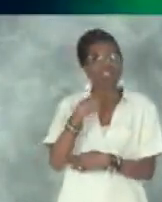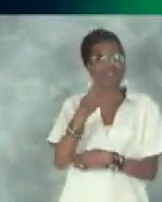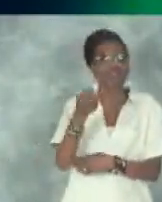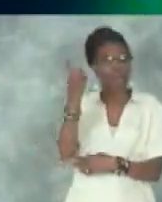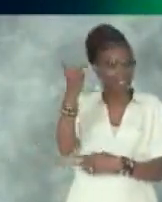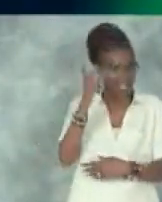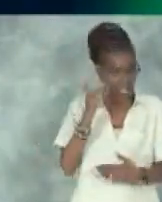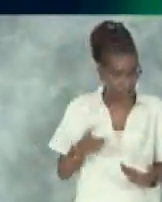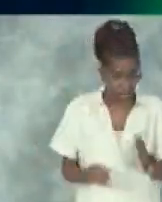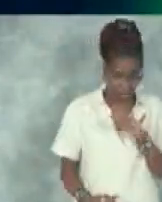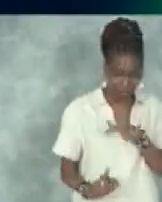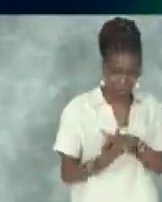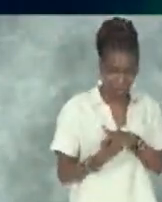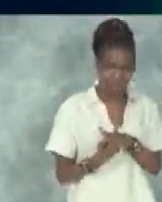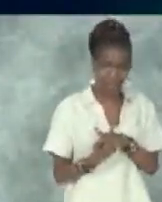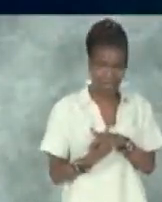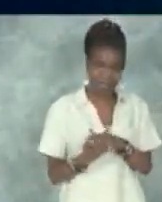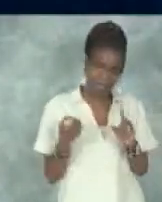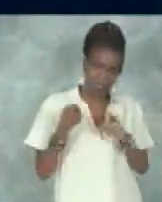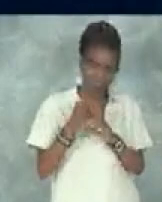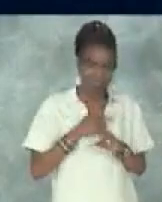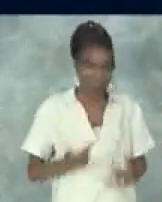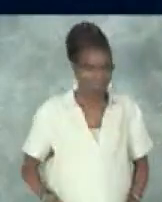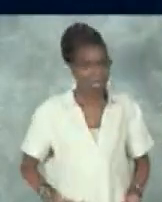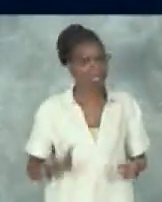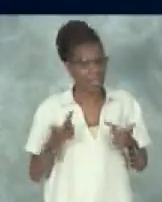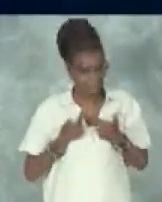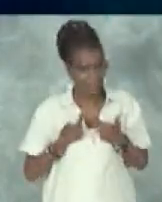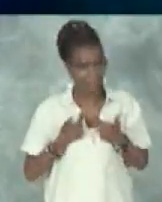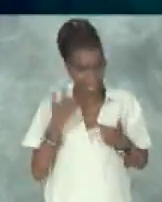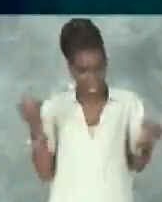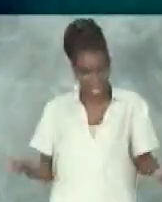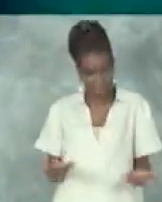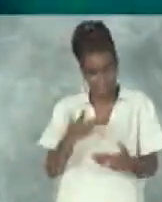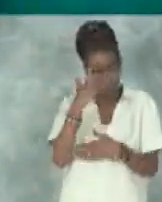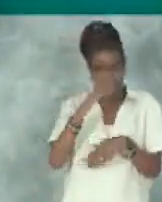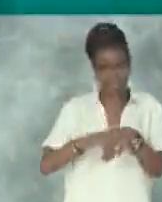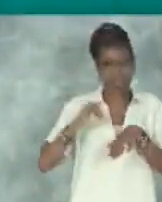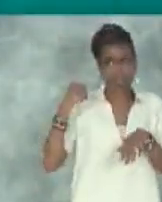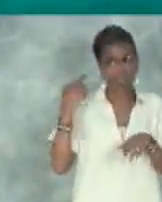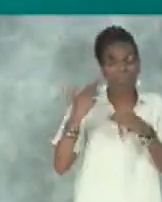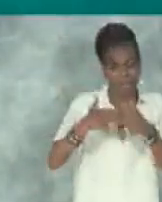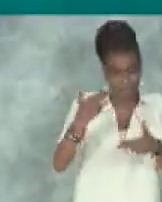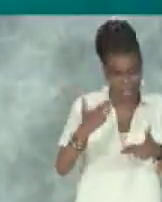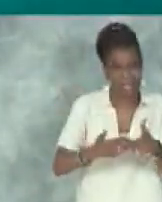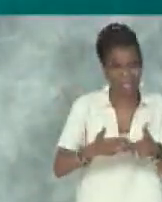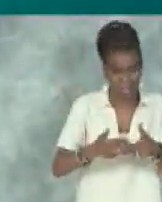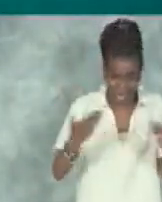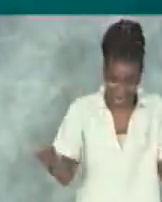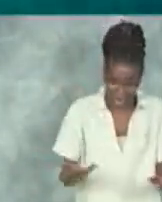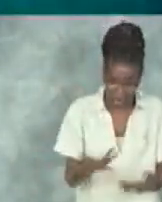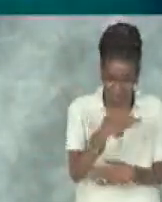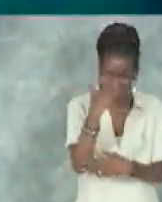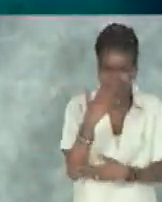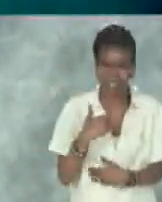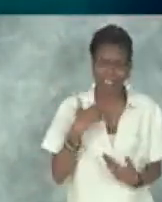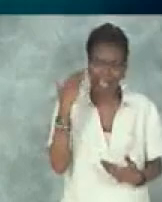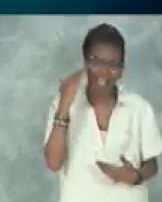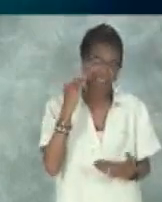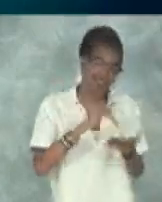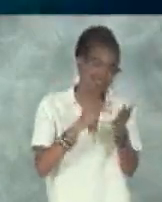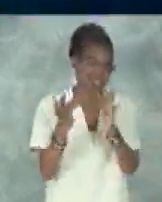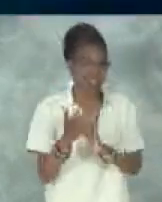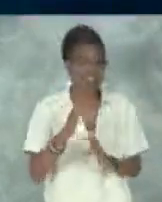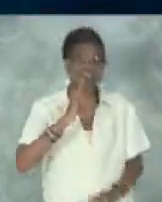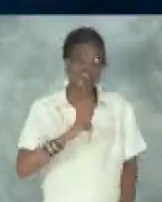he showed up in my life. I'm in here because he called my name. I'm here because I know Jesus